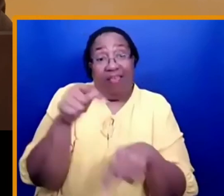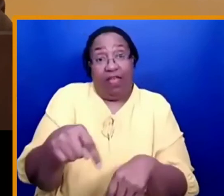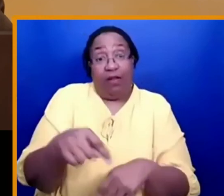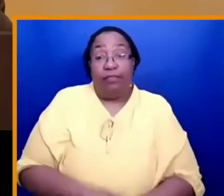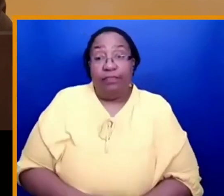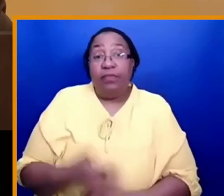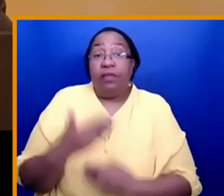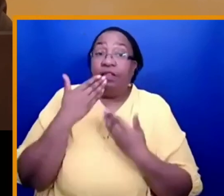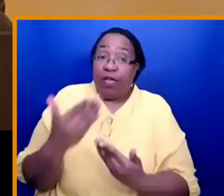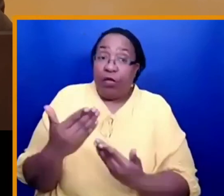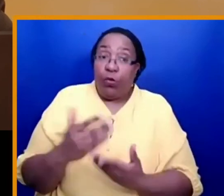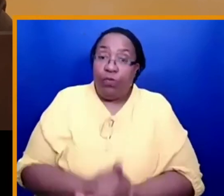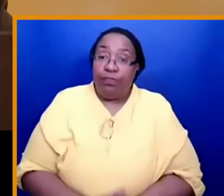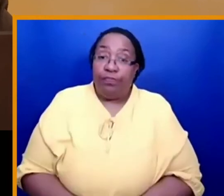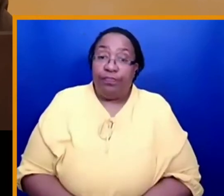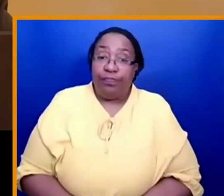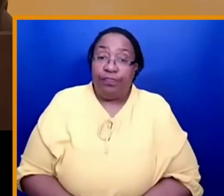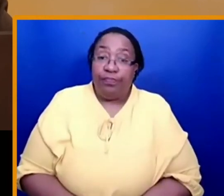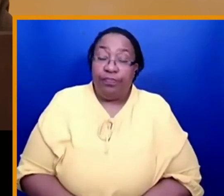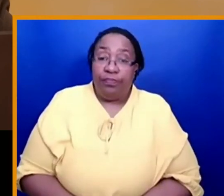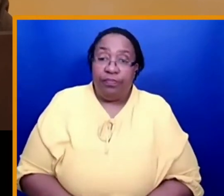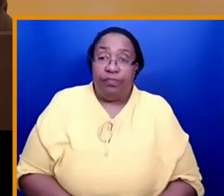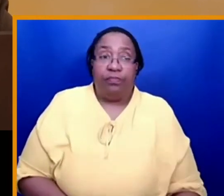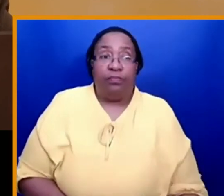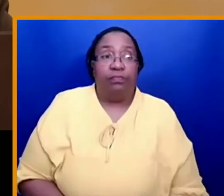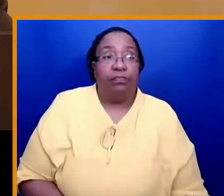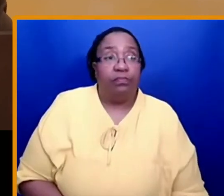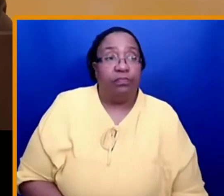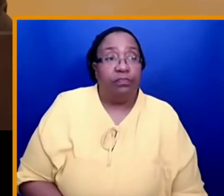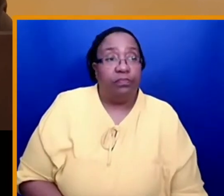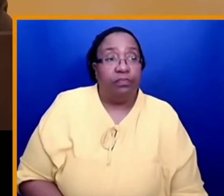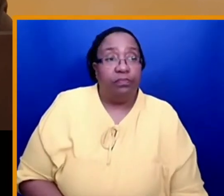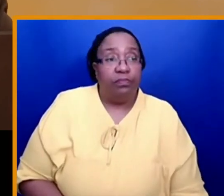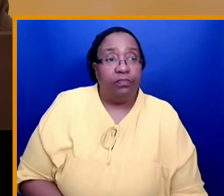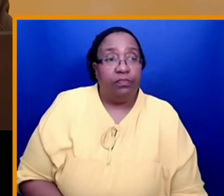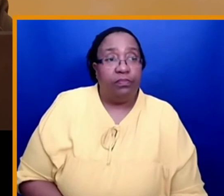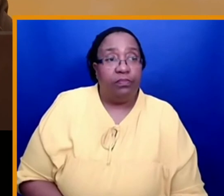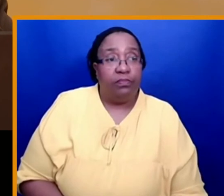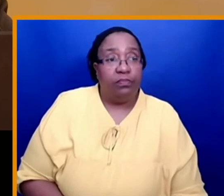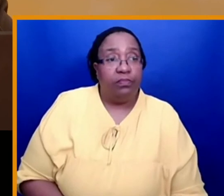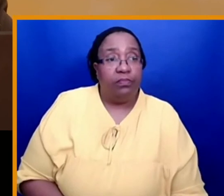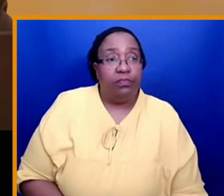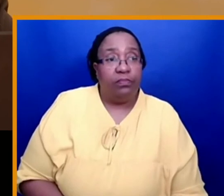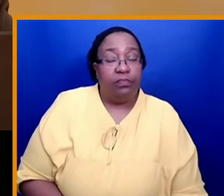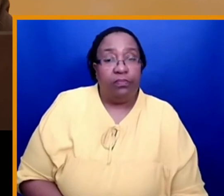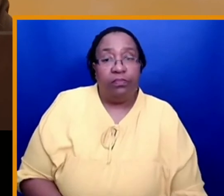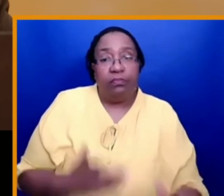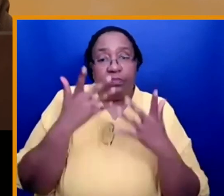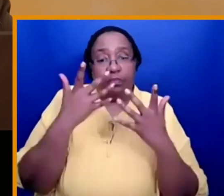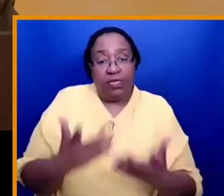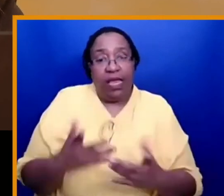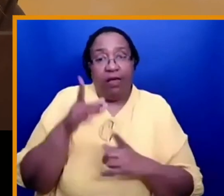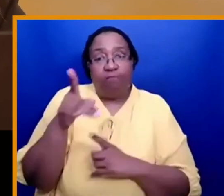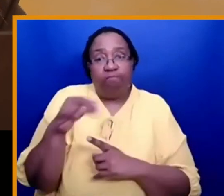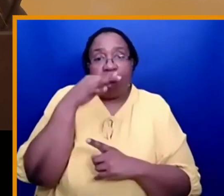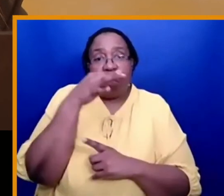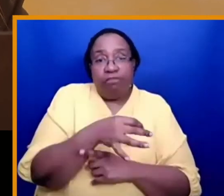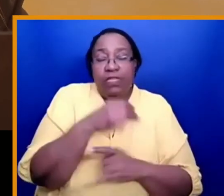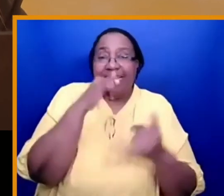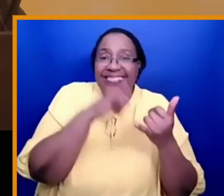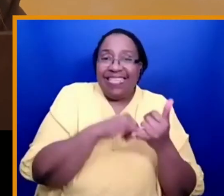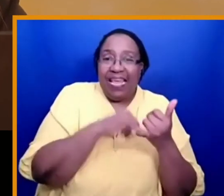Thank you very much, Helen. And I now call on Sally Burnell from Waltham Forest. And could